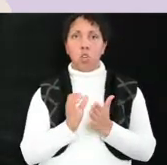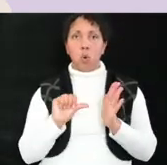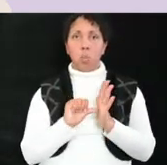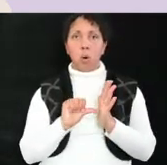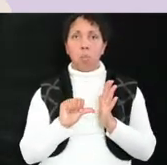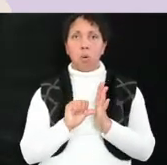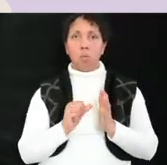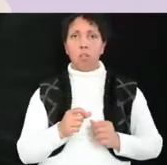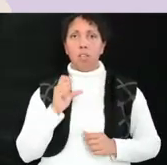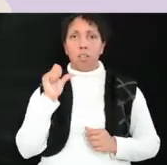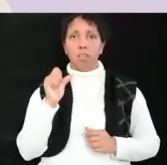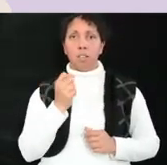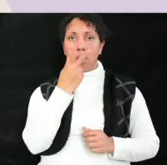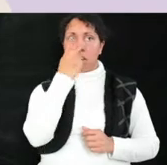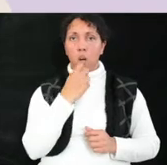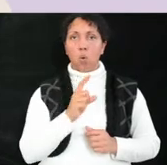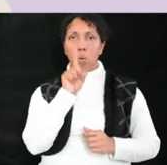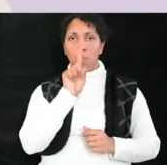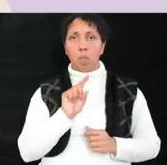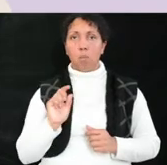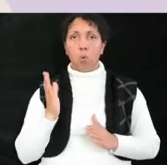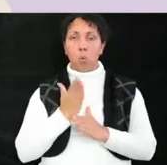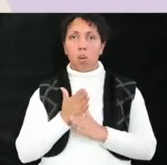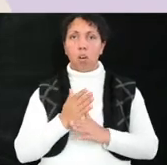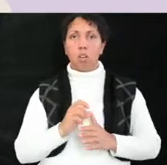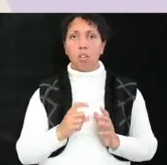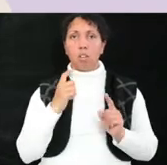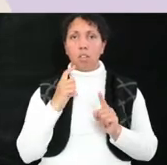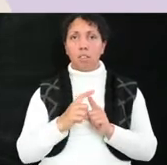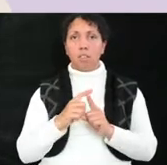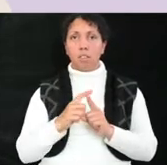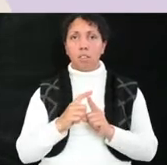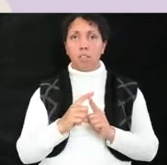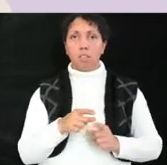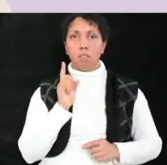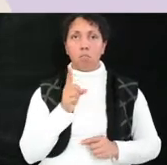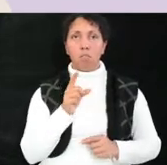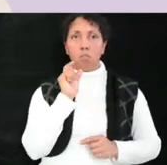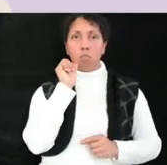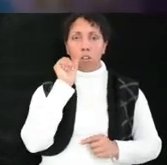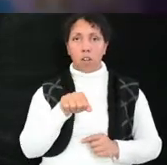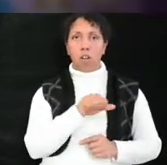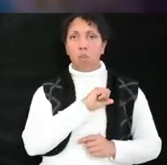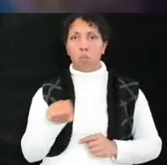C. Work in an old people's home. D. Tell you if you're right or wrong.